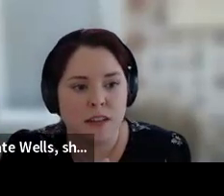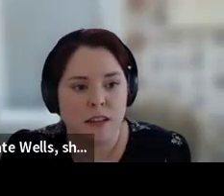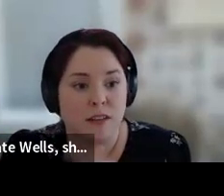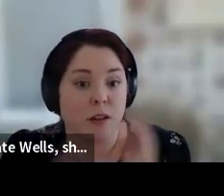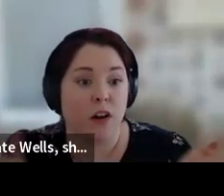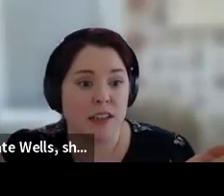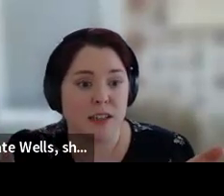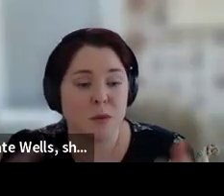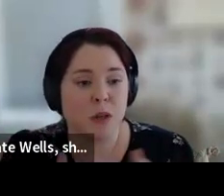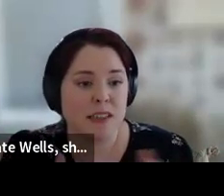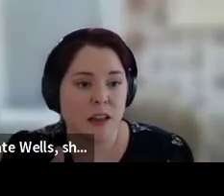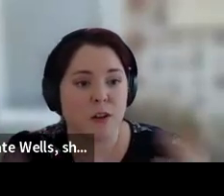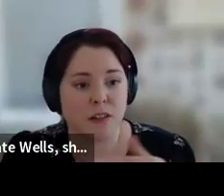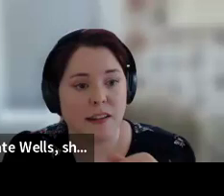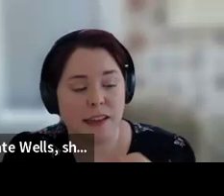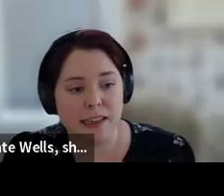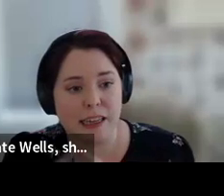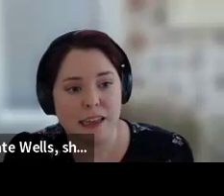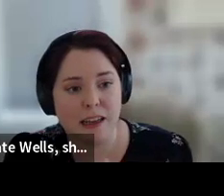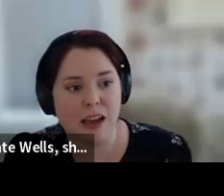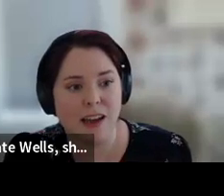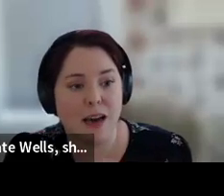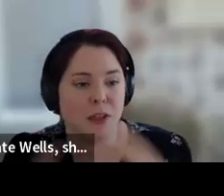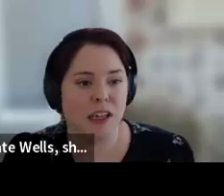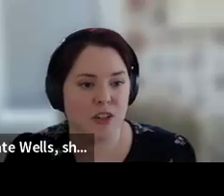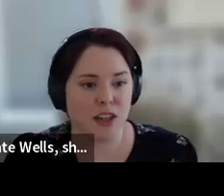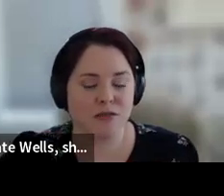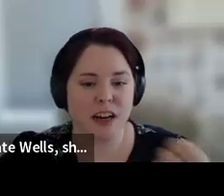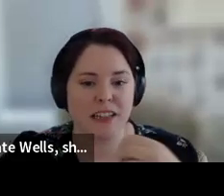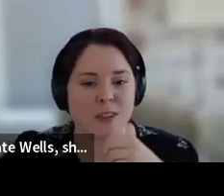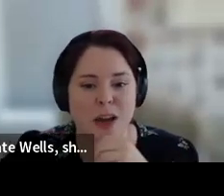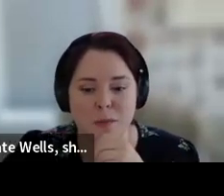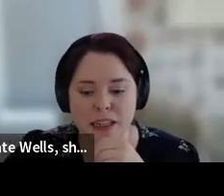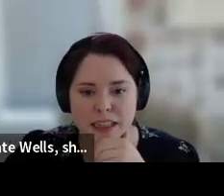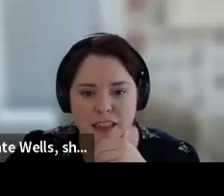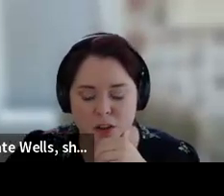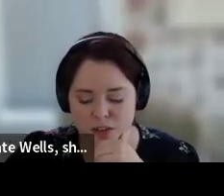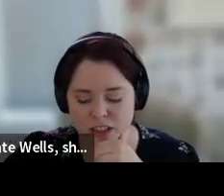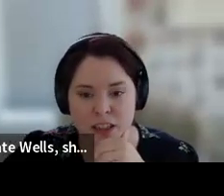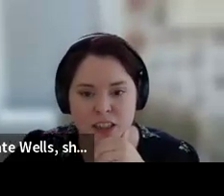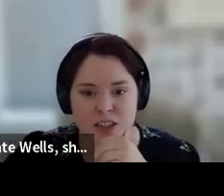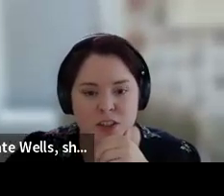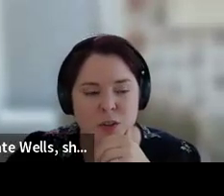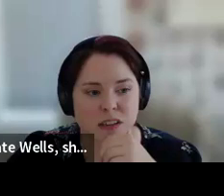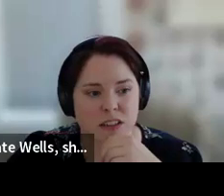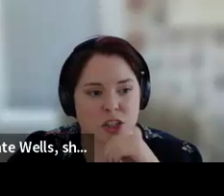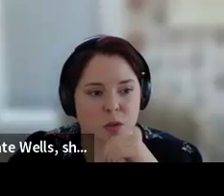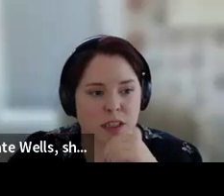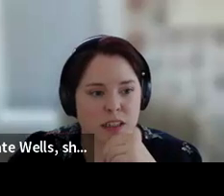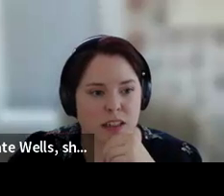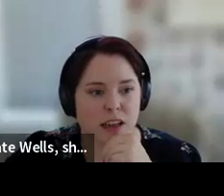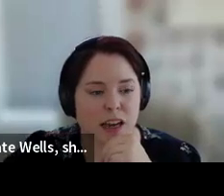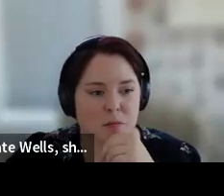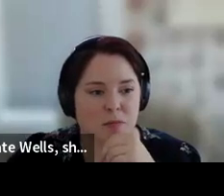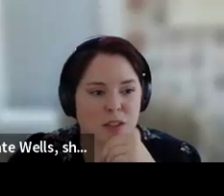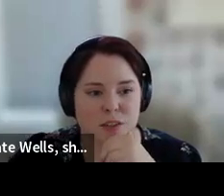of what the law says, but what does that look like in application, right? So I'm going to hand it over to Liz